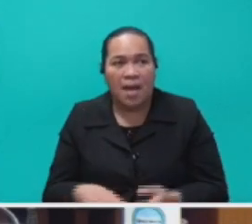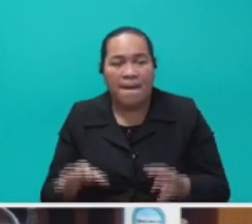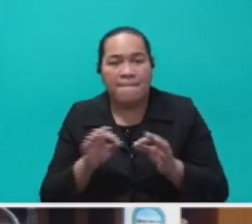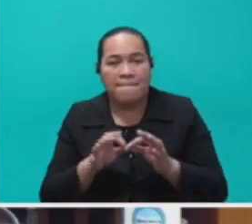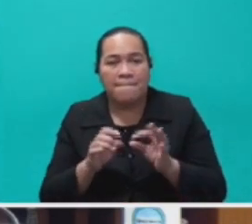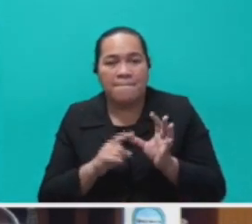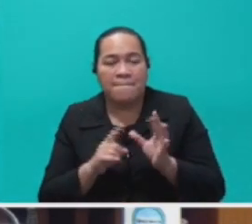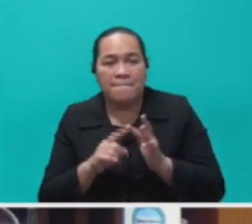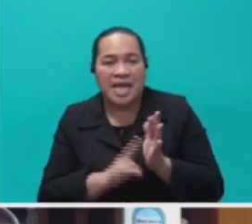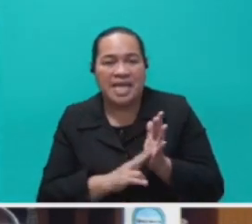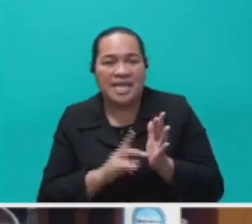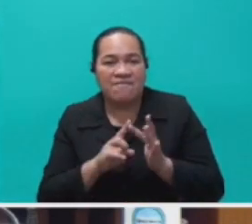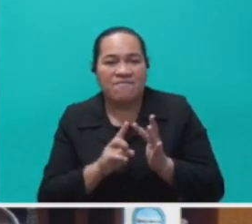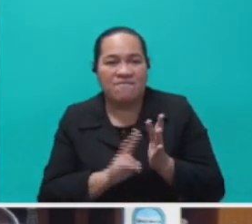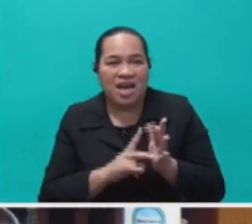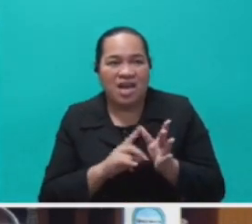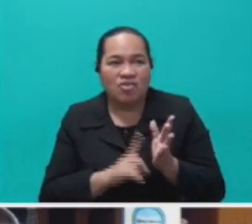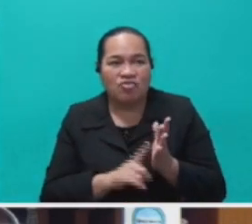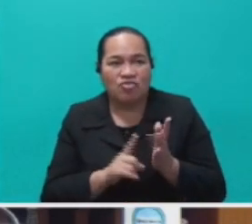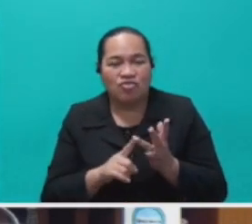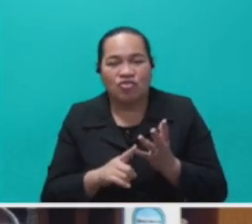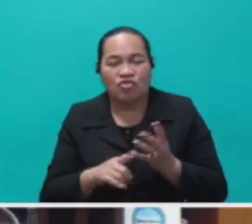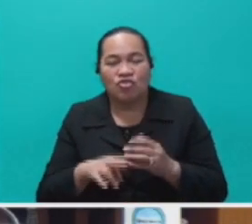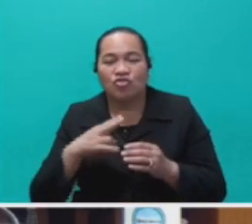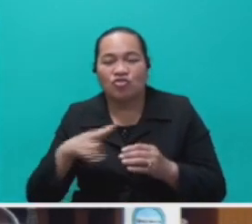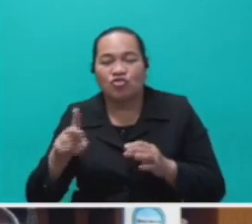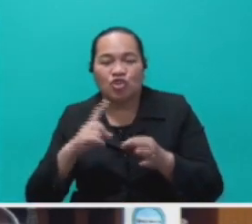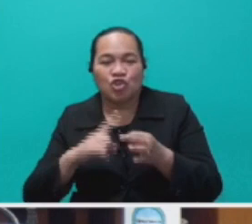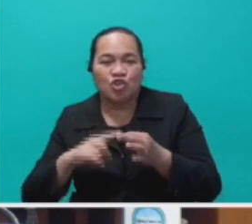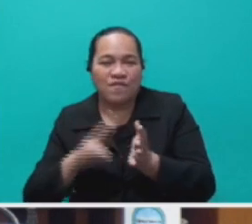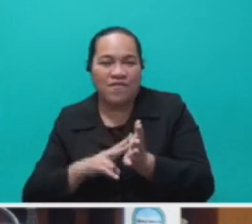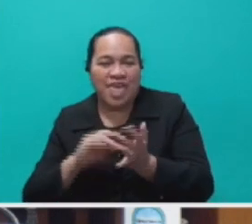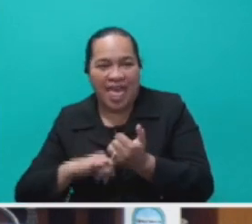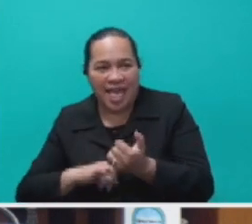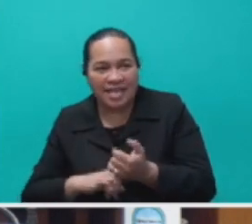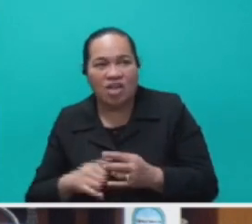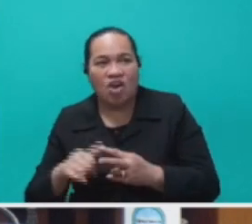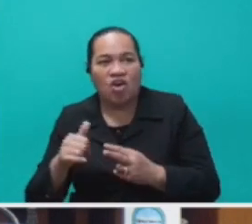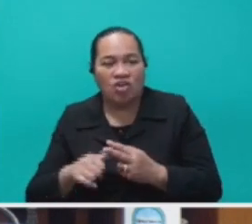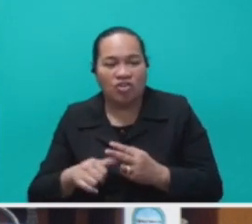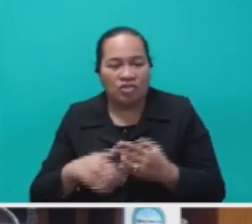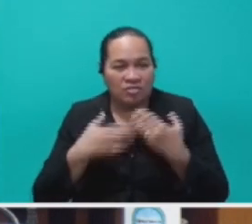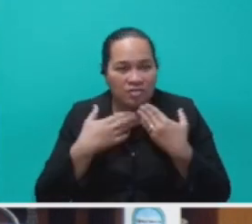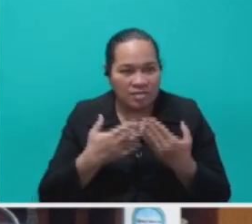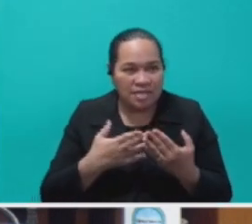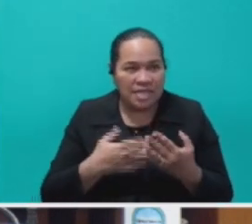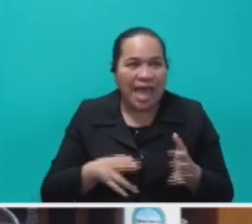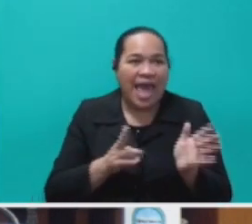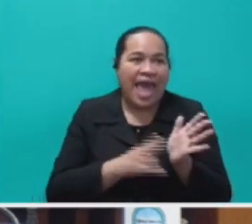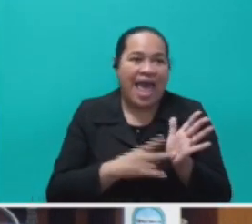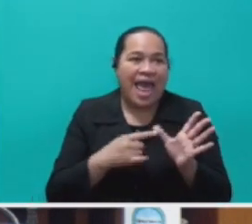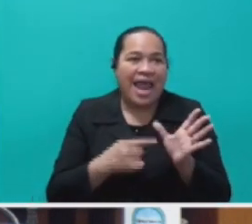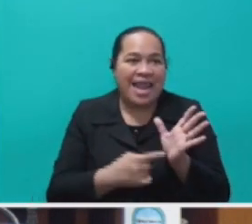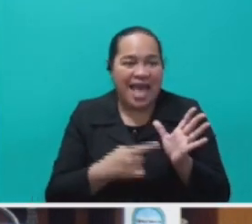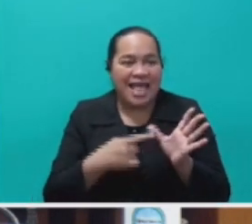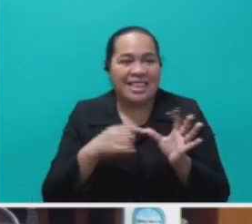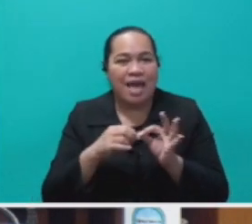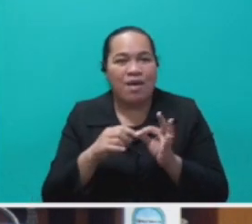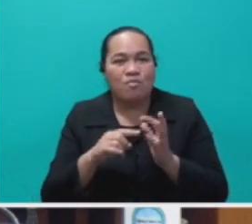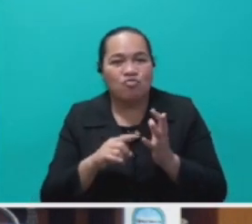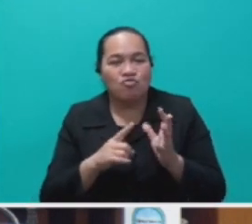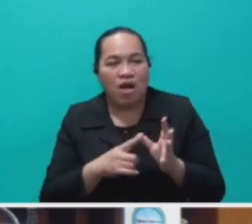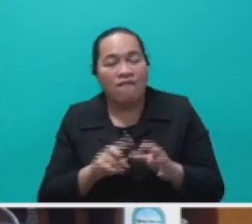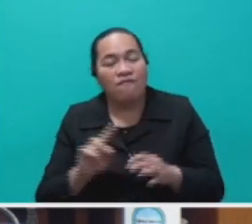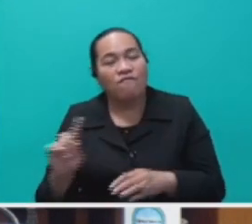winning QBS Dean's team, and acknowledging the Natambua for the first